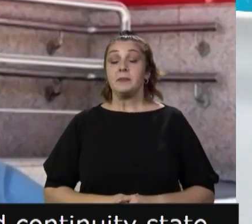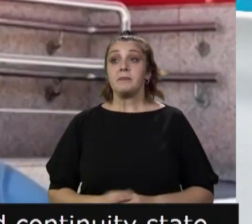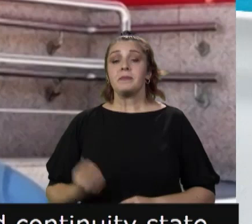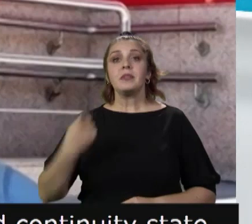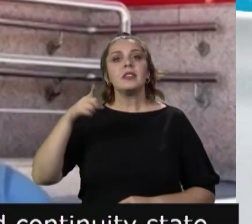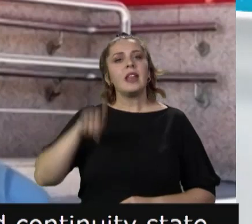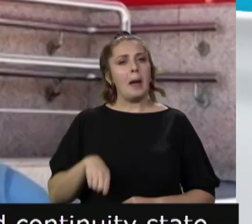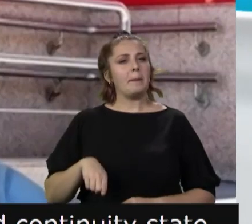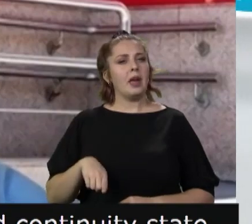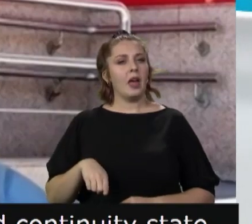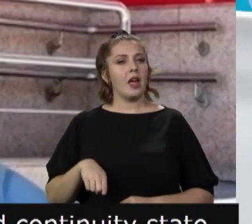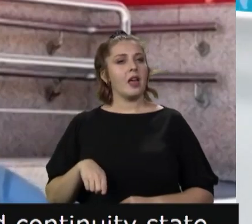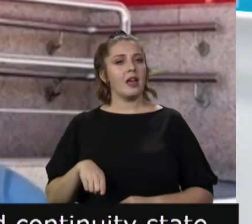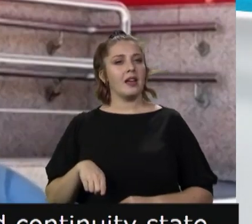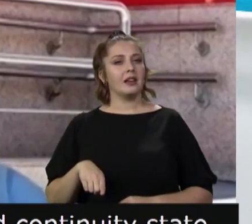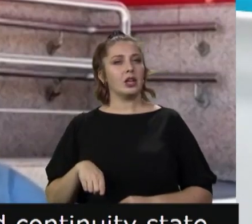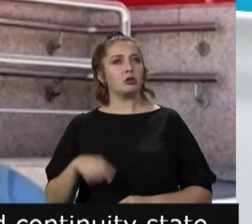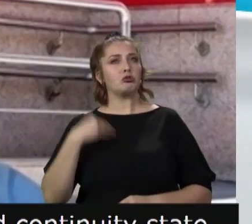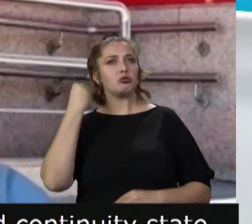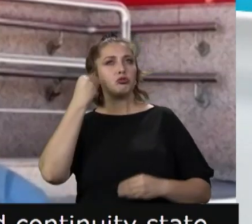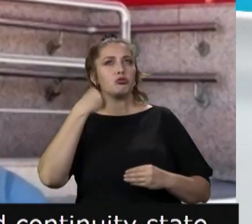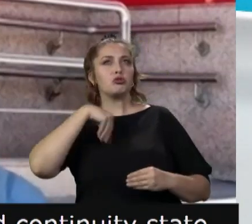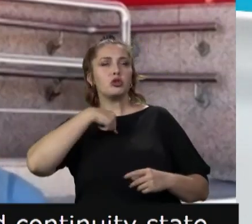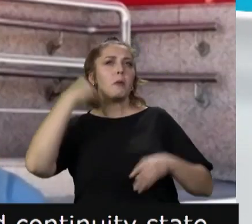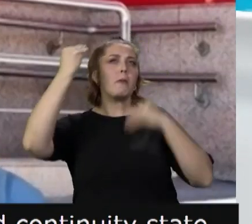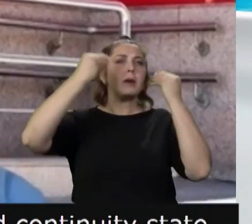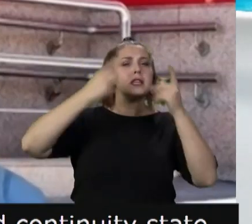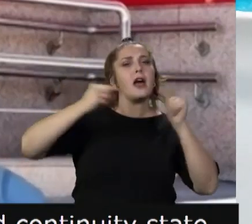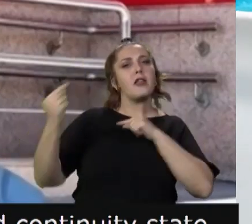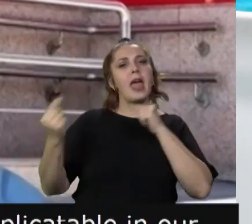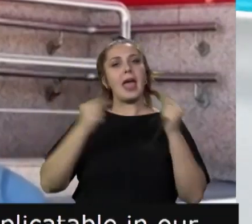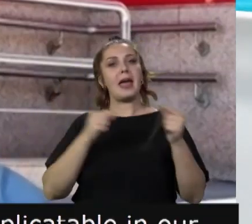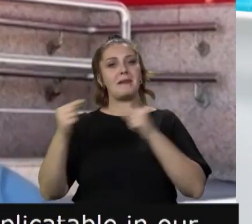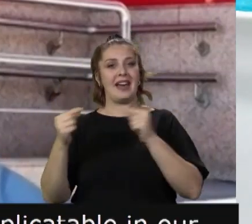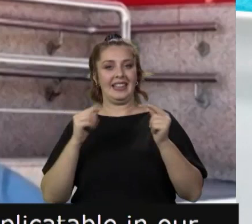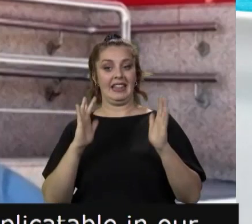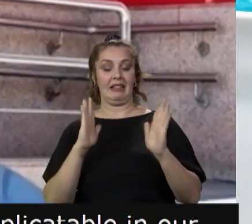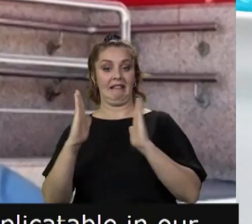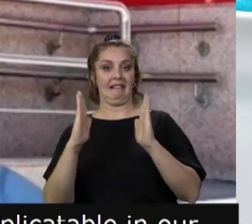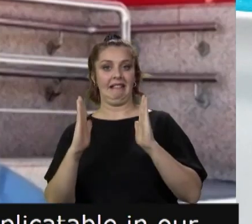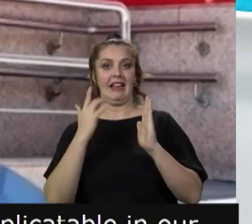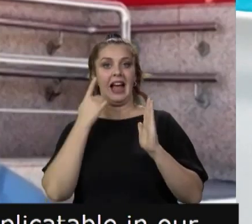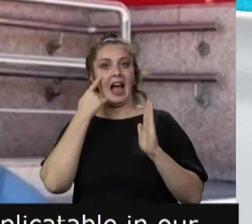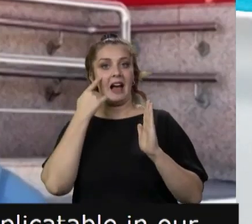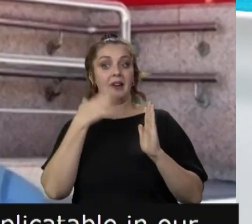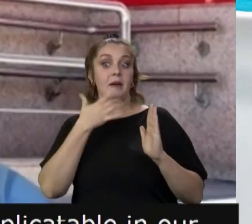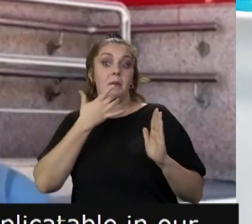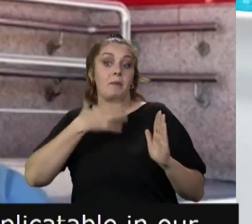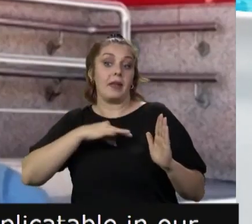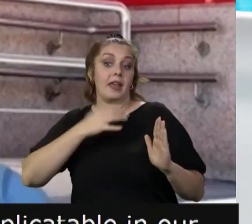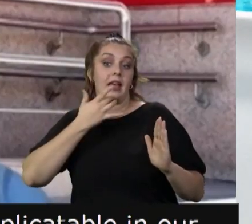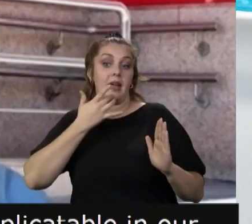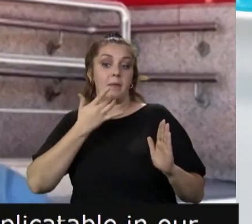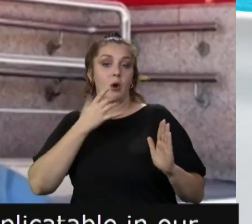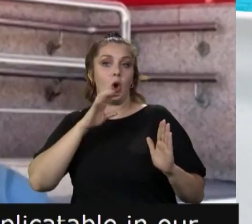También lo hemos debatido en algún momento, digamos, de hacerlo